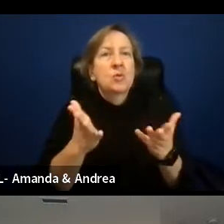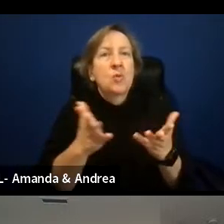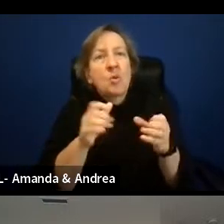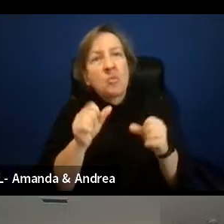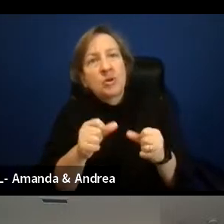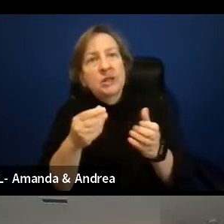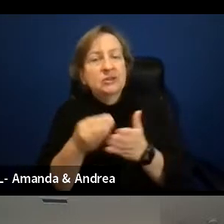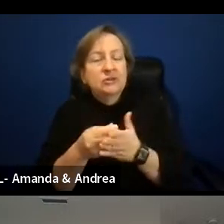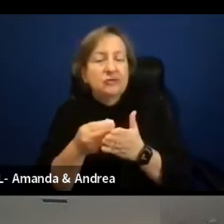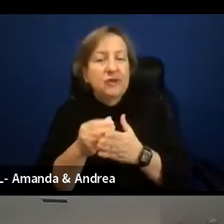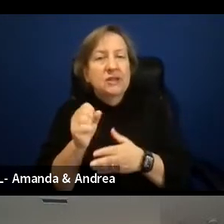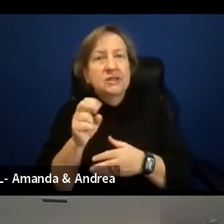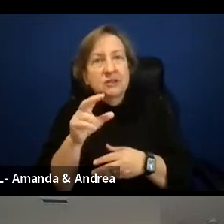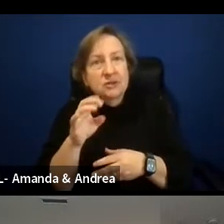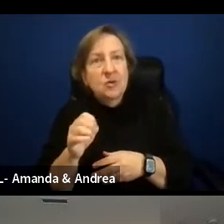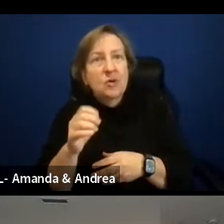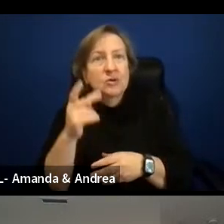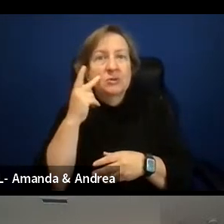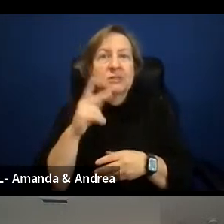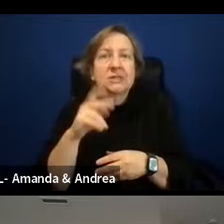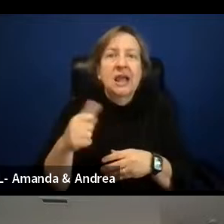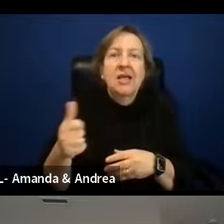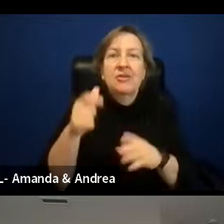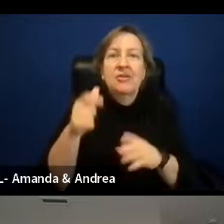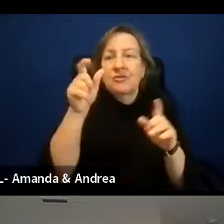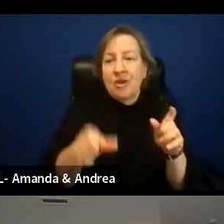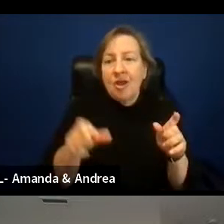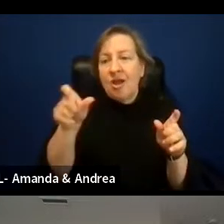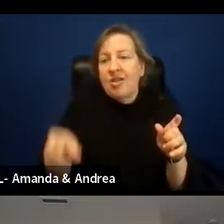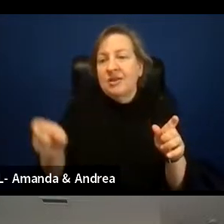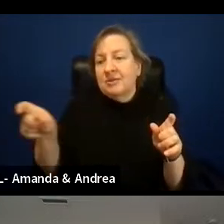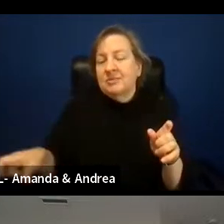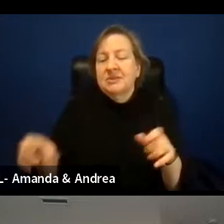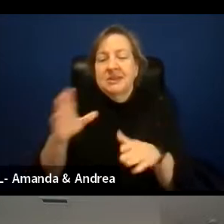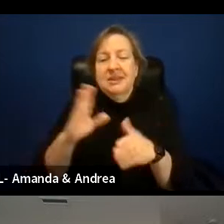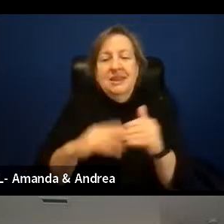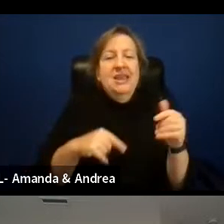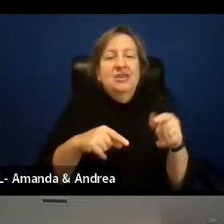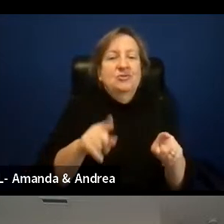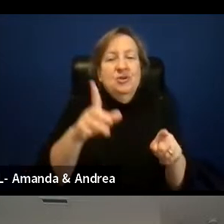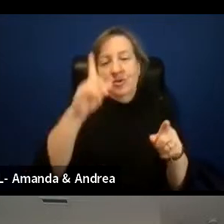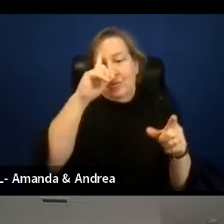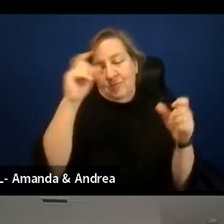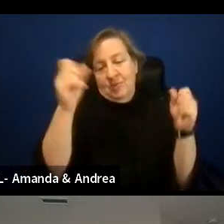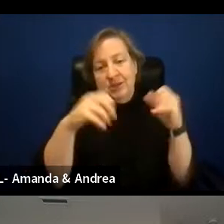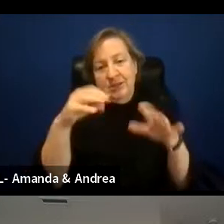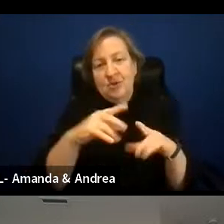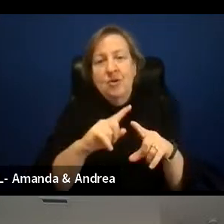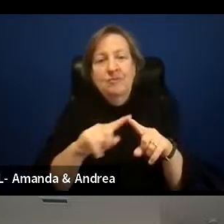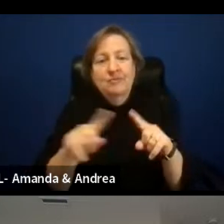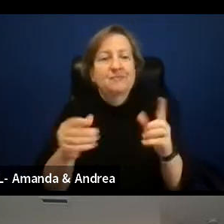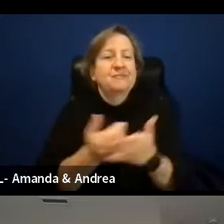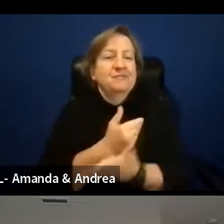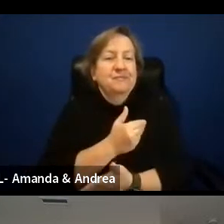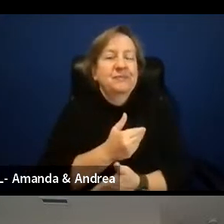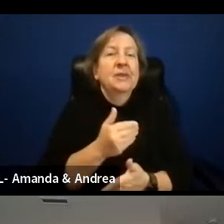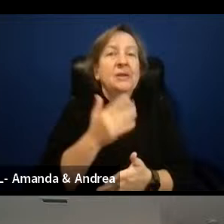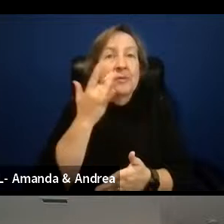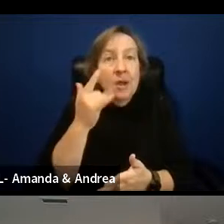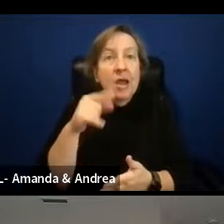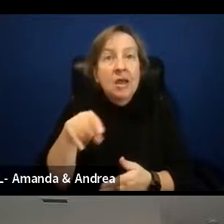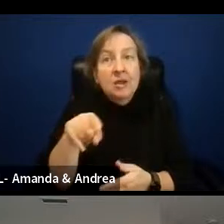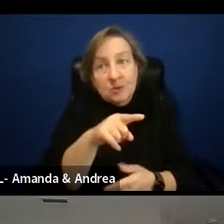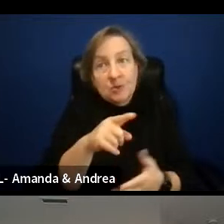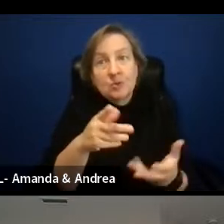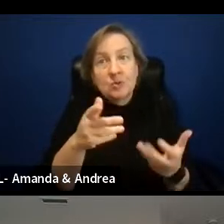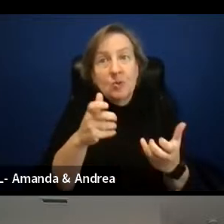funding sources. So you see some additional columns than you saw during your brainstorm session. And this is because you all really wanted